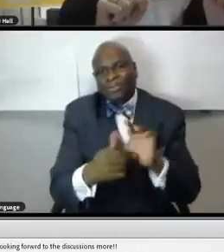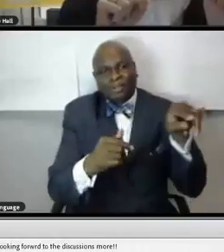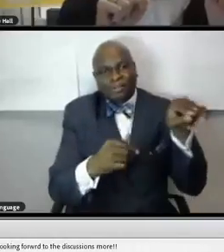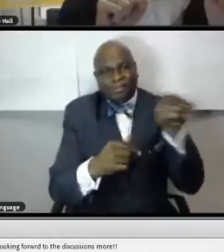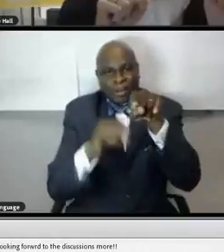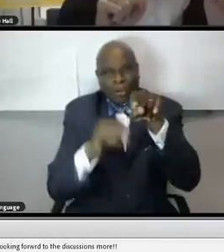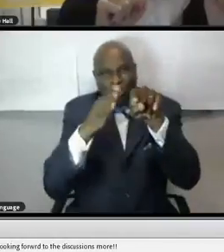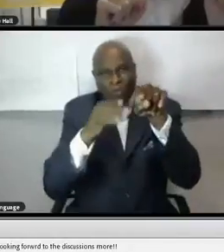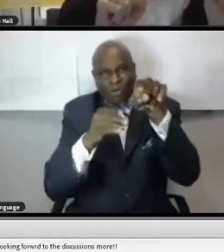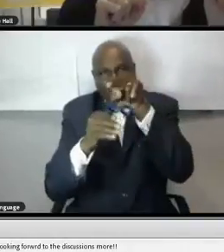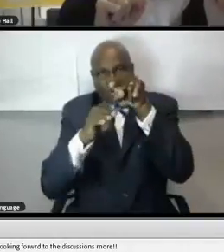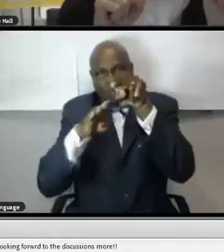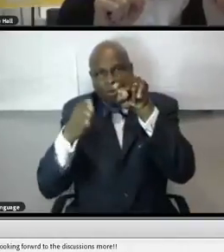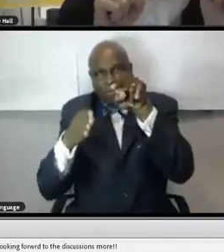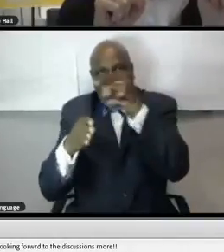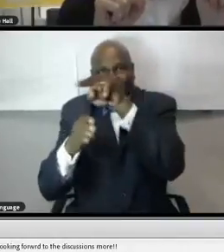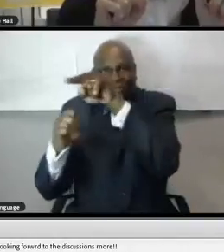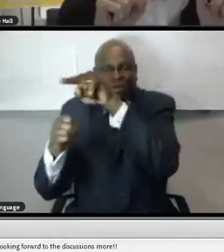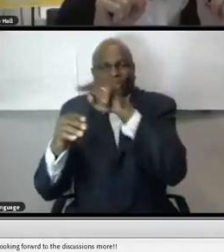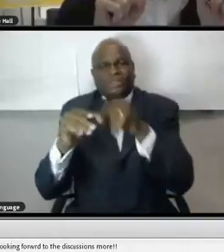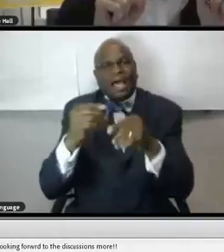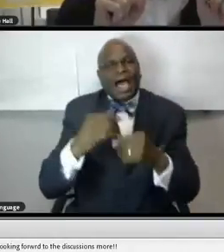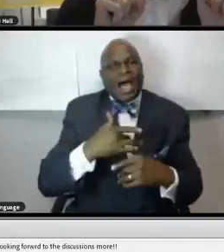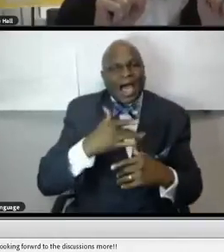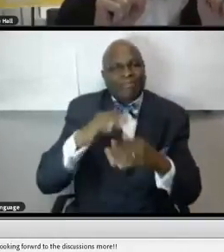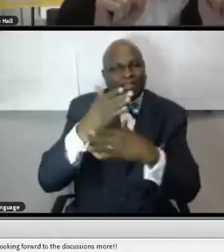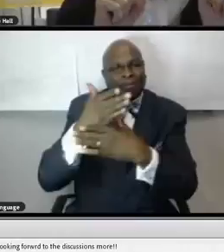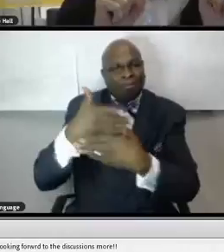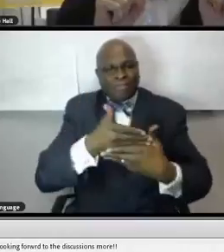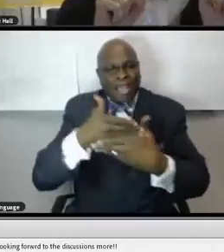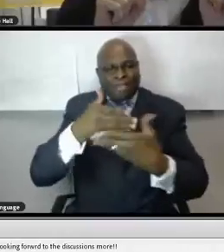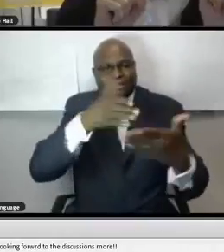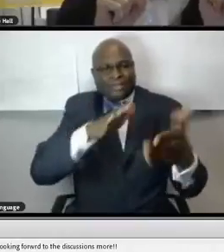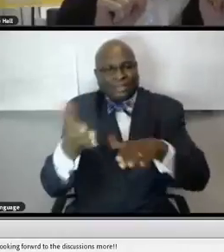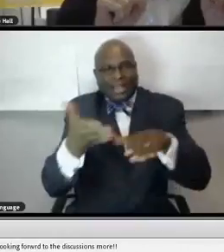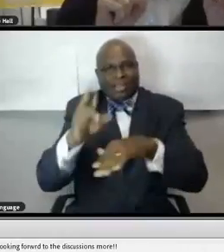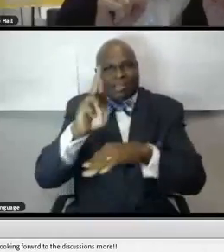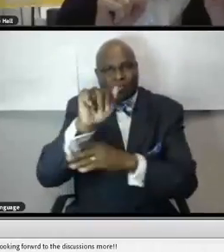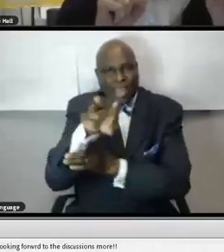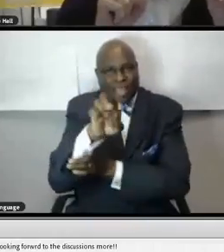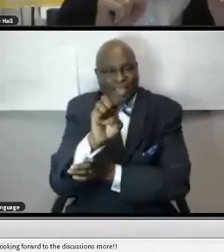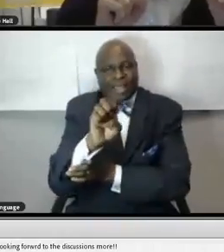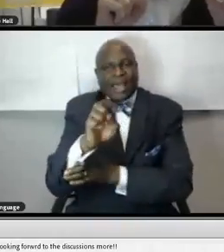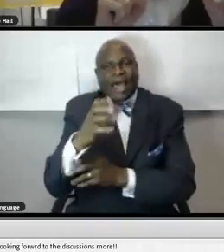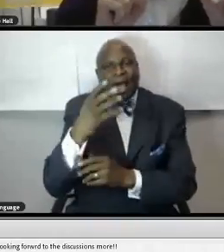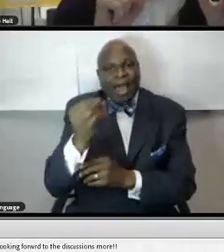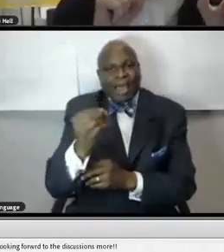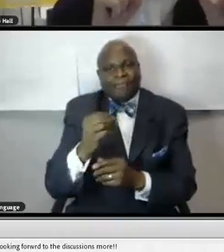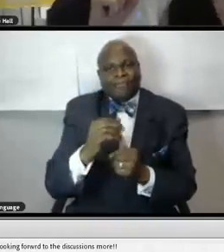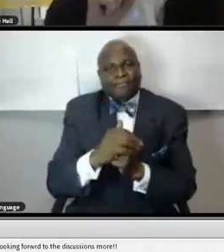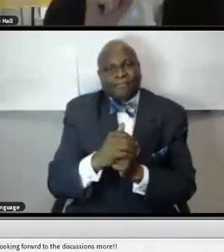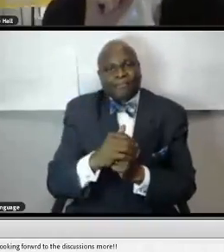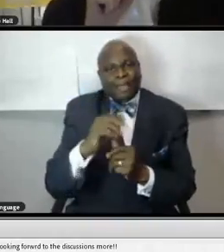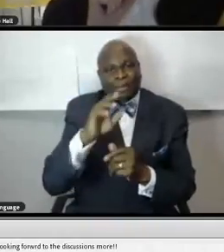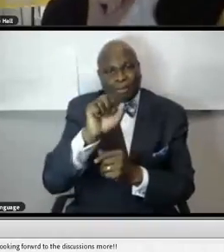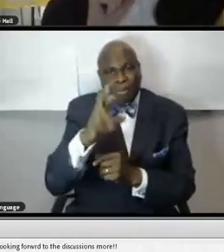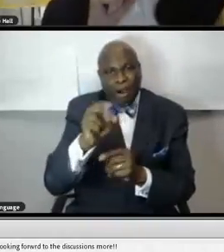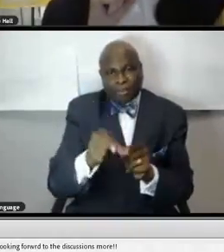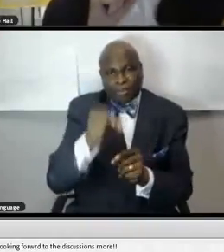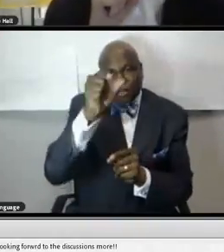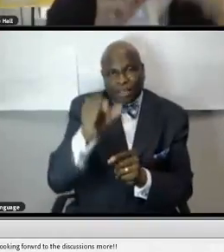average infant mortality rate for the non-indigenous population. And the bars